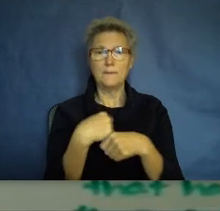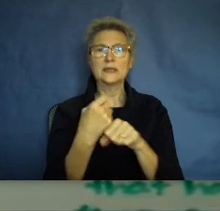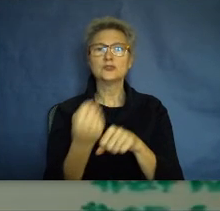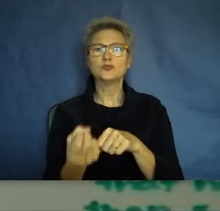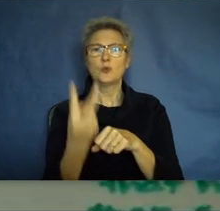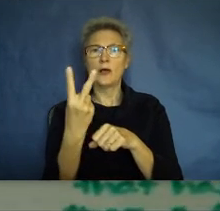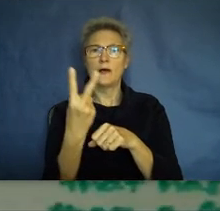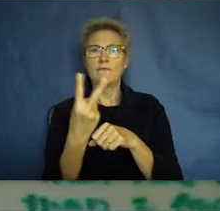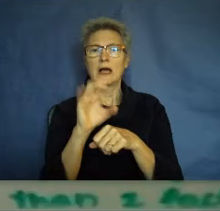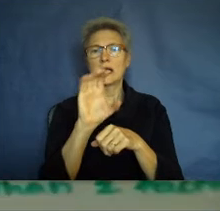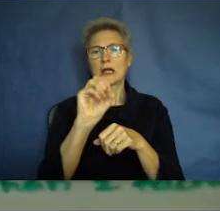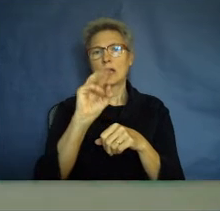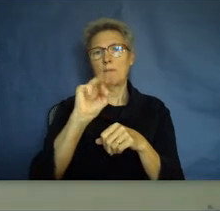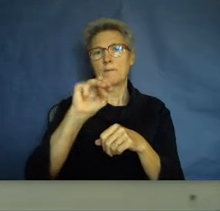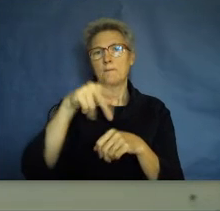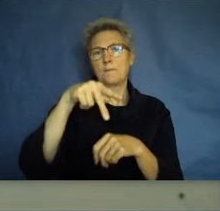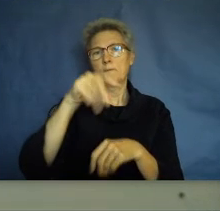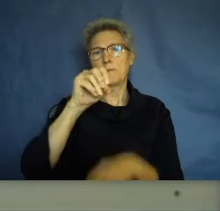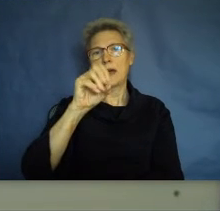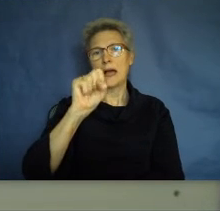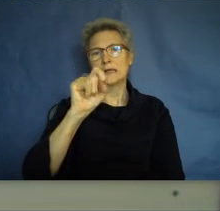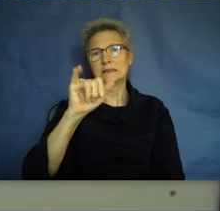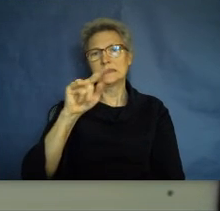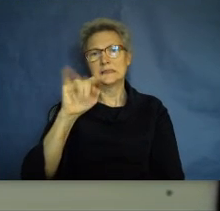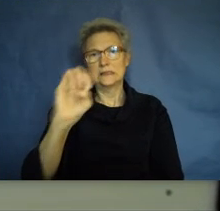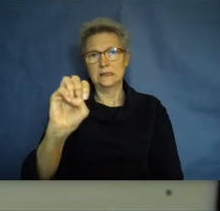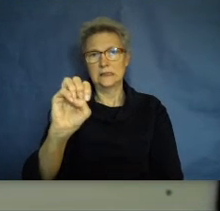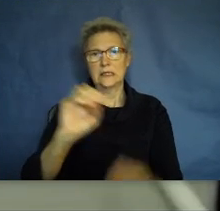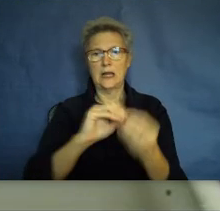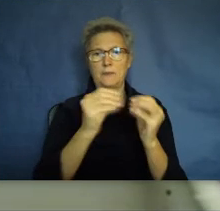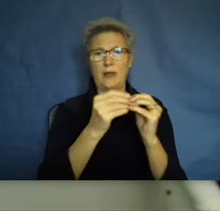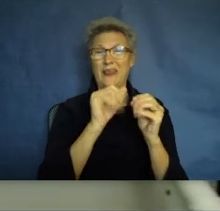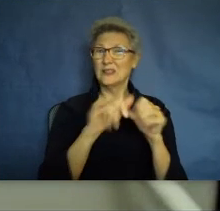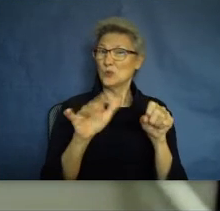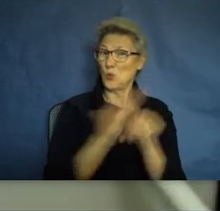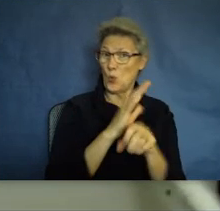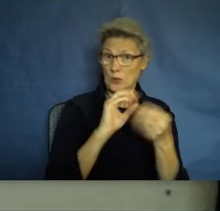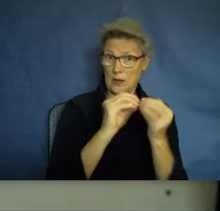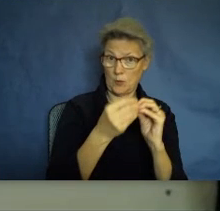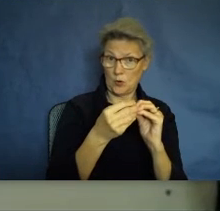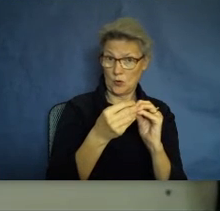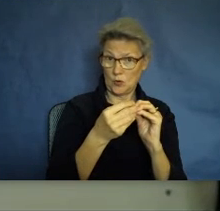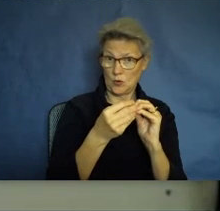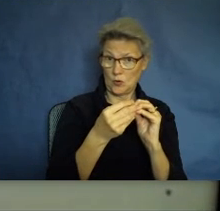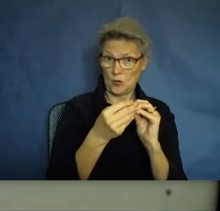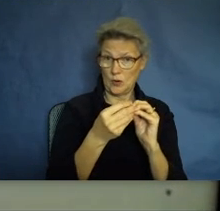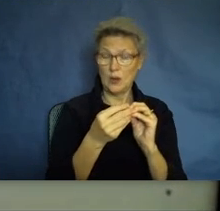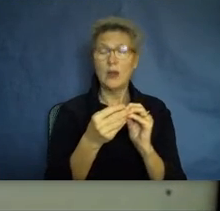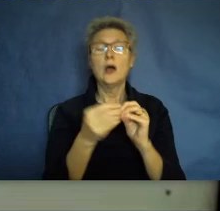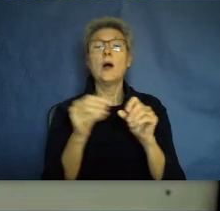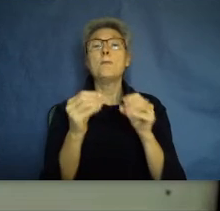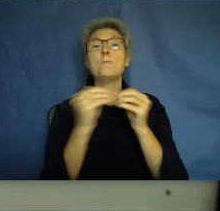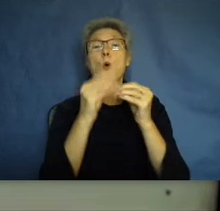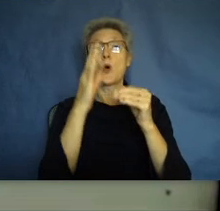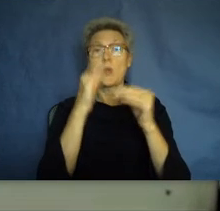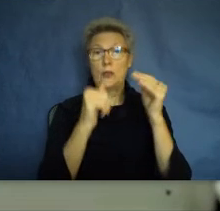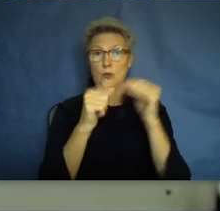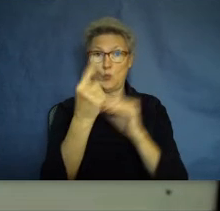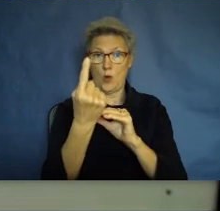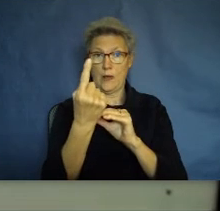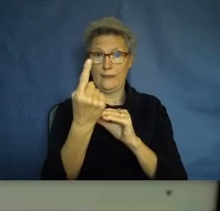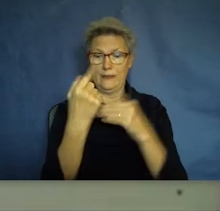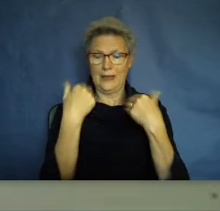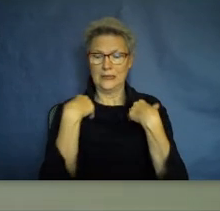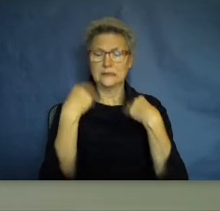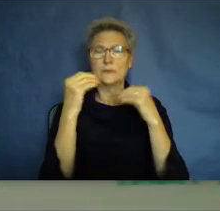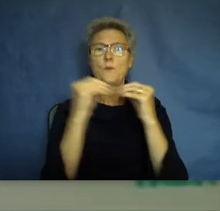a composite number. A composite number is a whole number greater than 1 that has more than